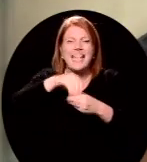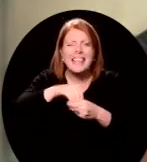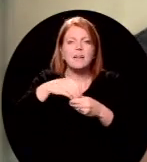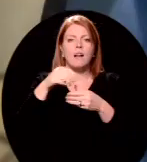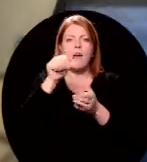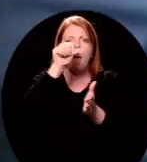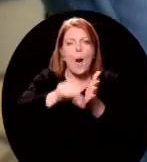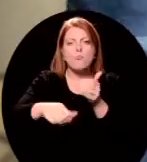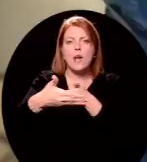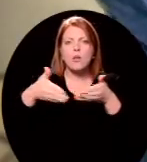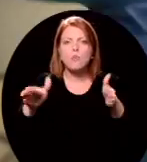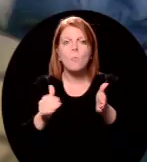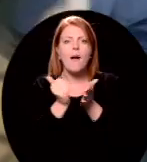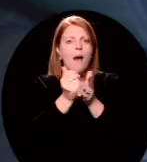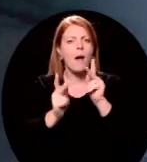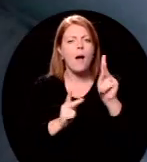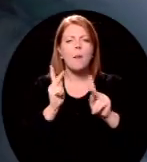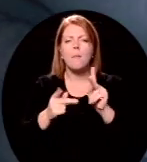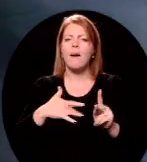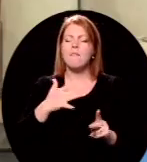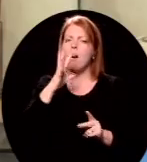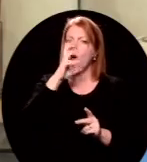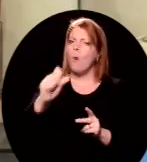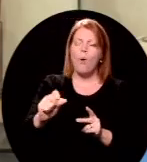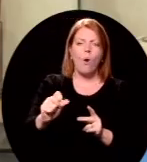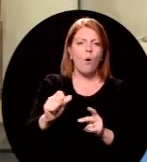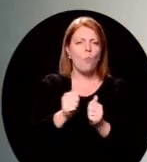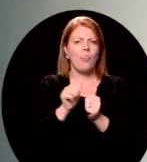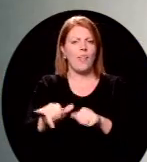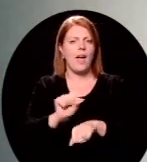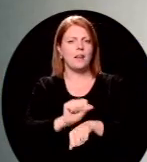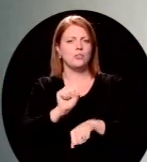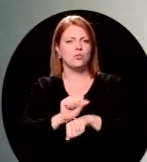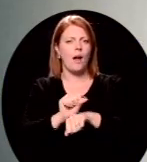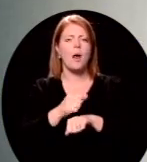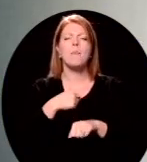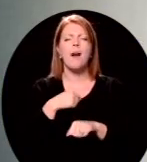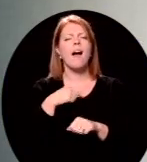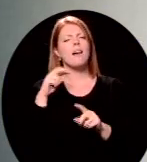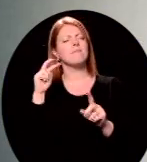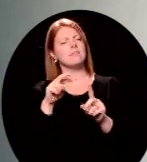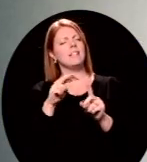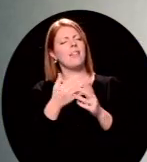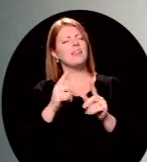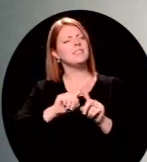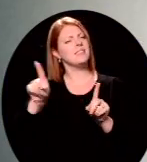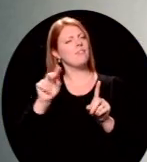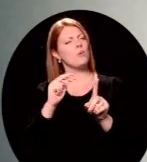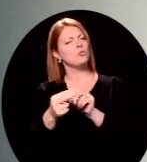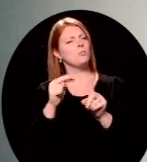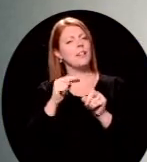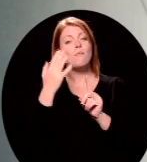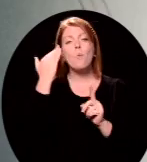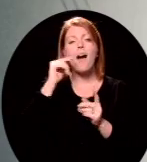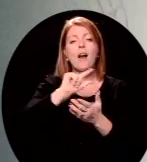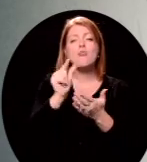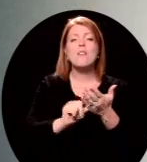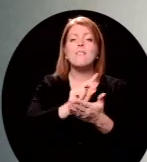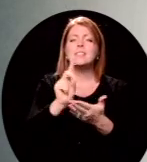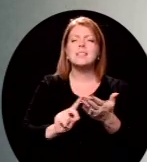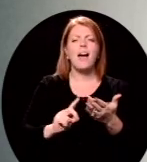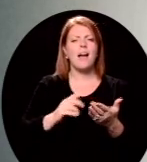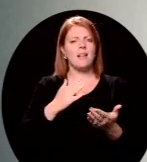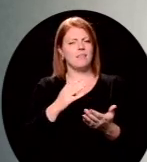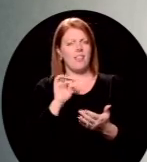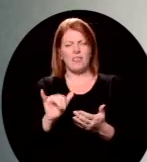helping people that way. That's what appeals to me most about the job. I see things from a different perspective, I suppose. Graphic design is